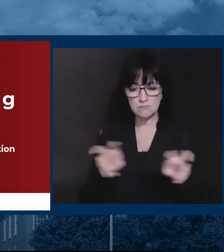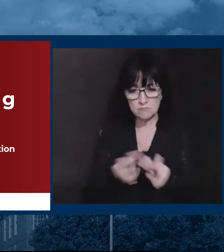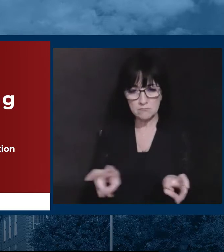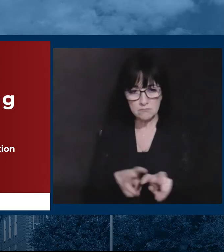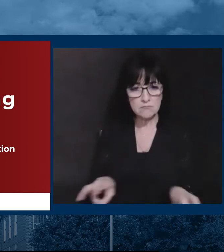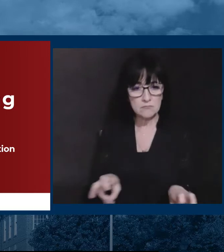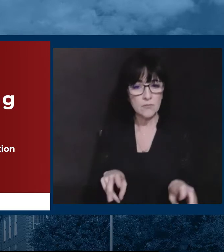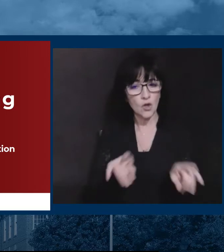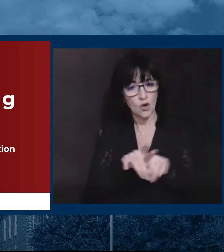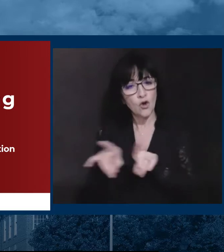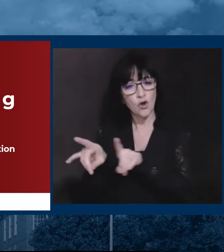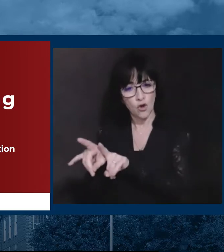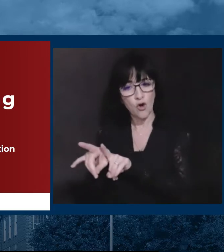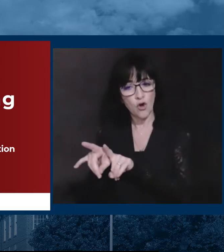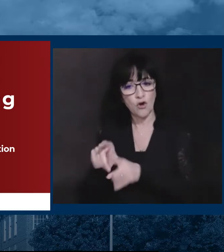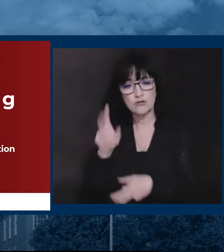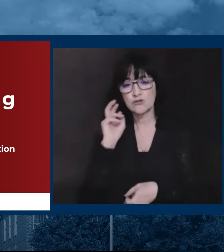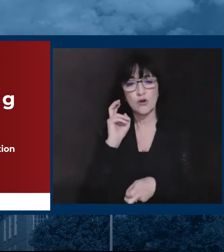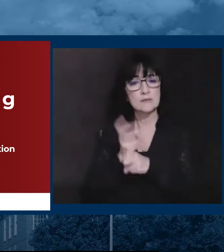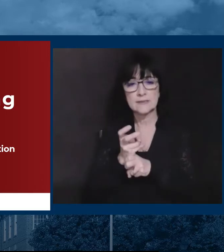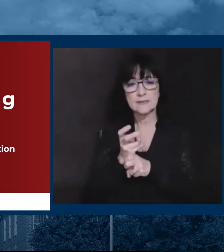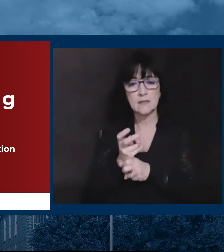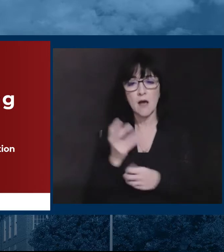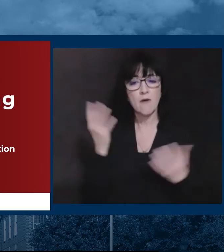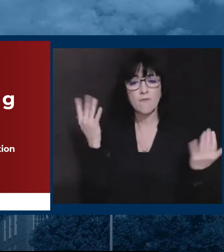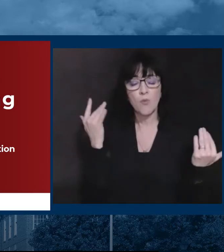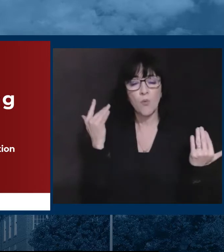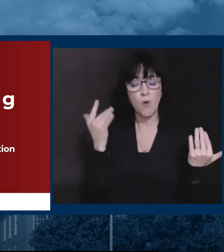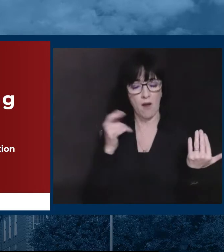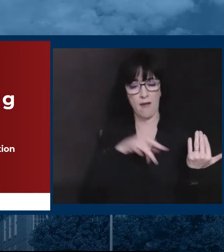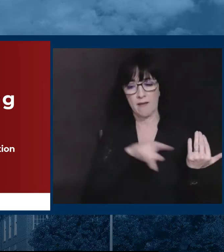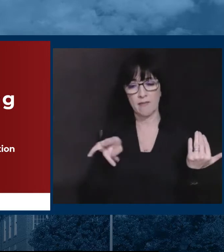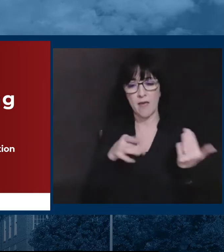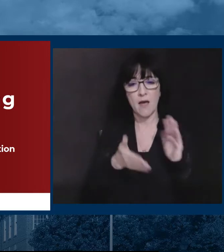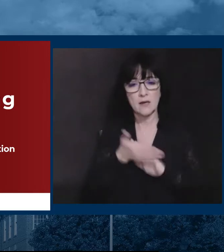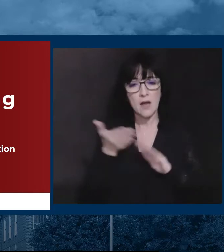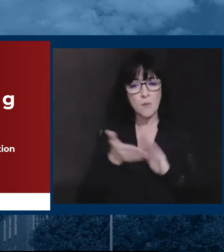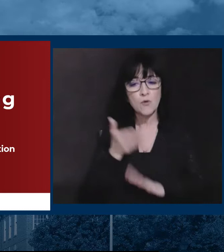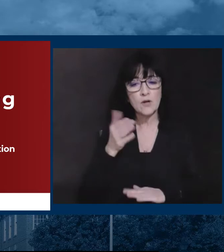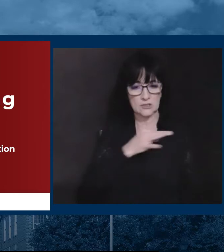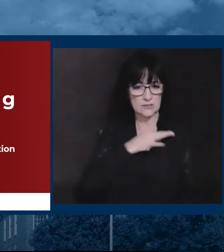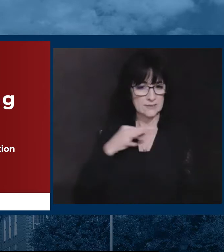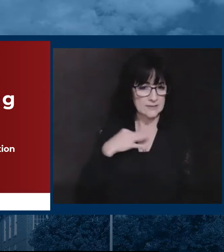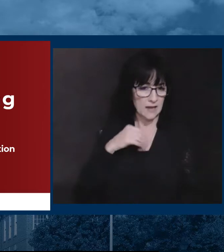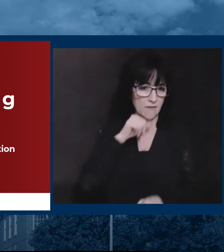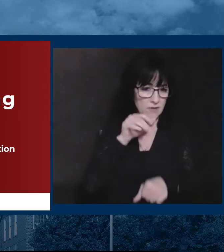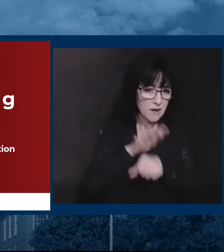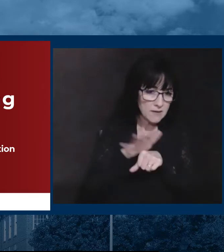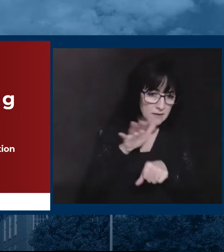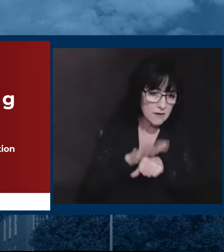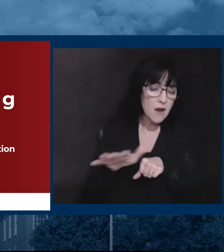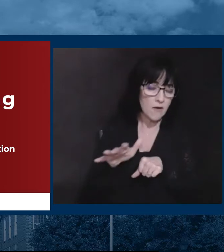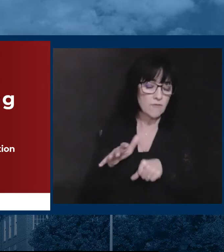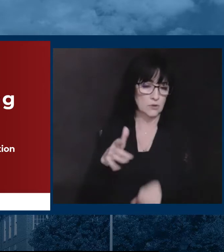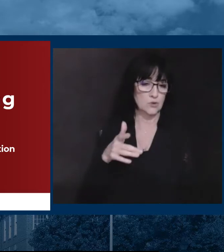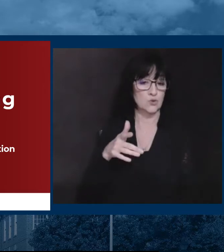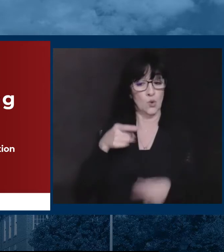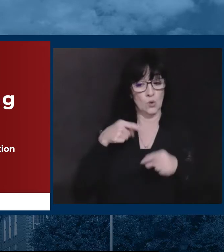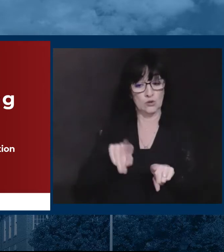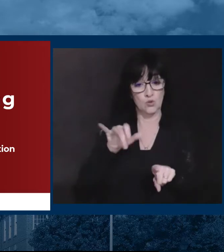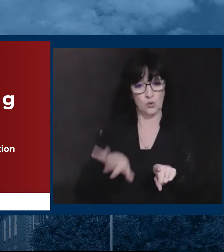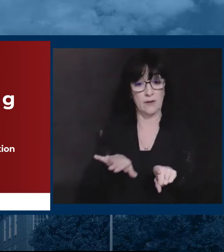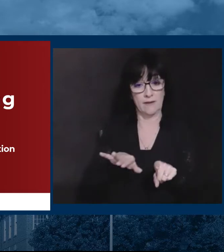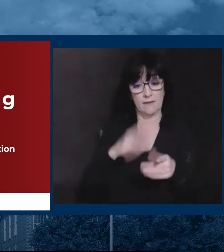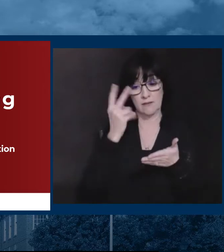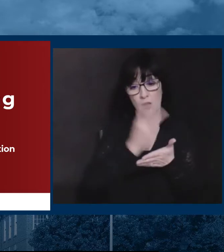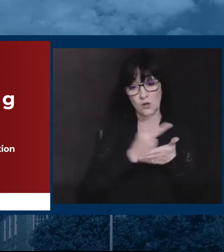did inform that pause. And during that pause, members of my team and I were able to meet with each of the 19 school